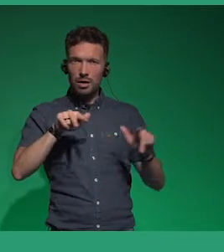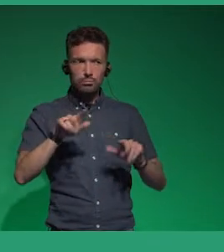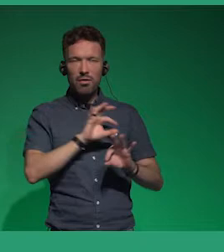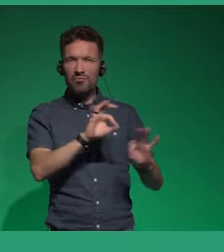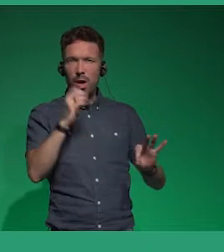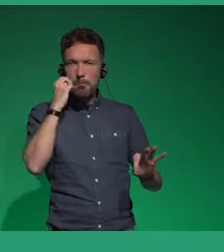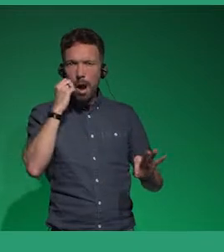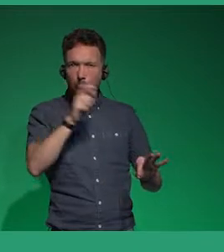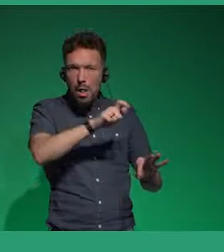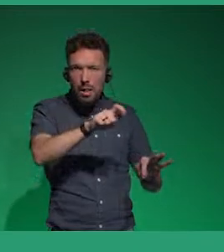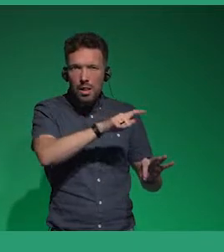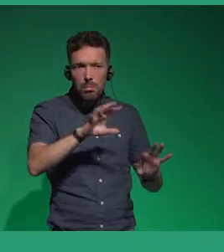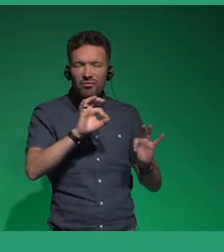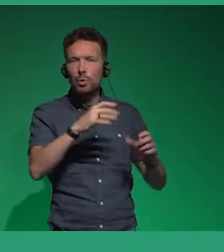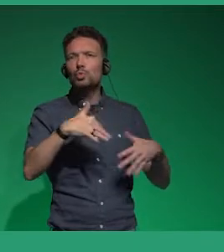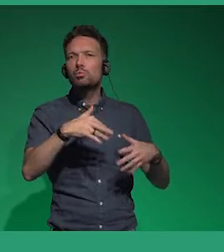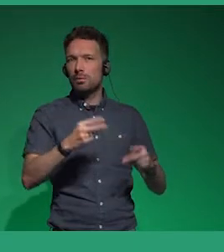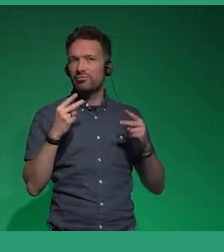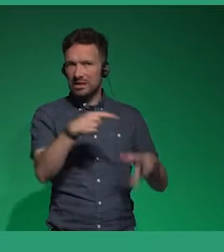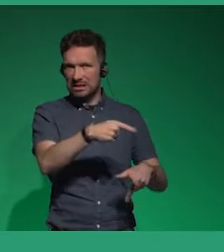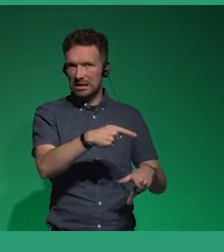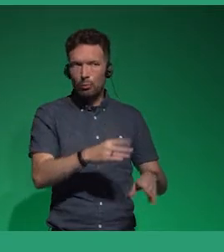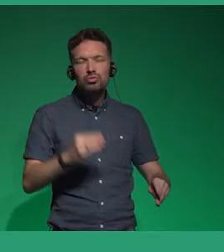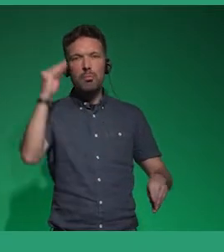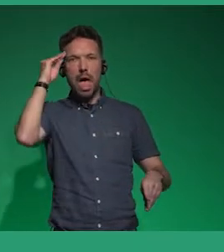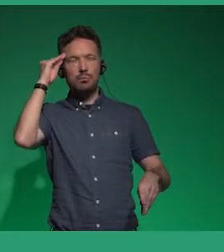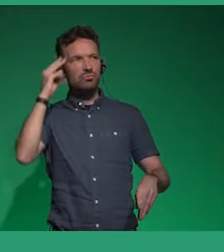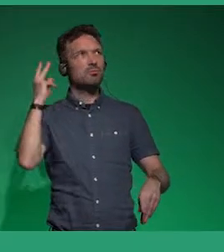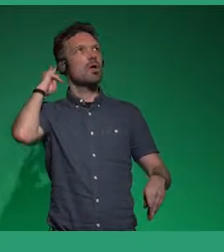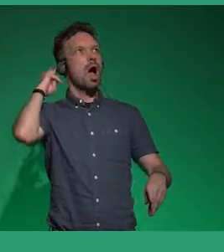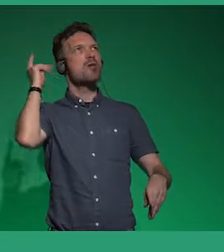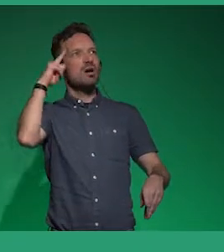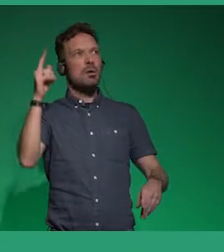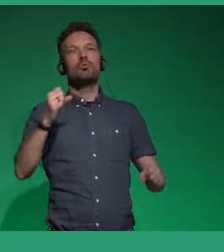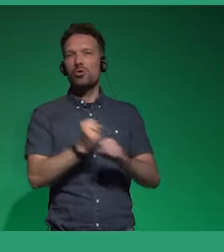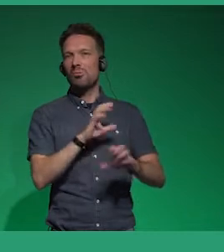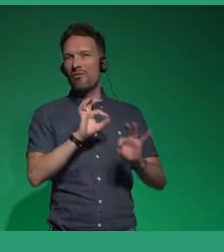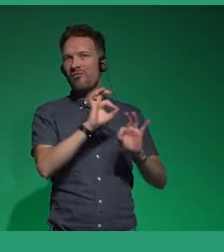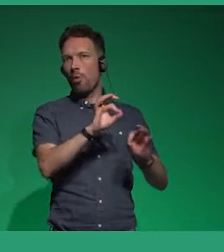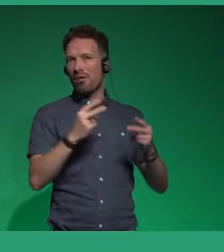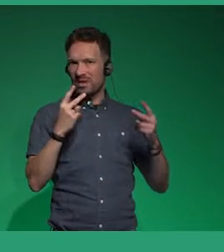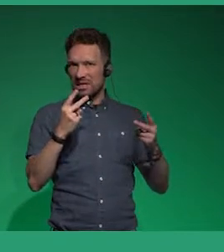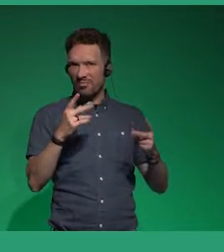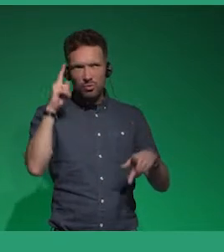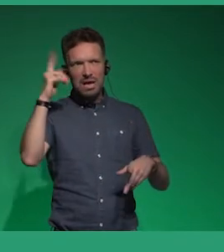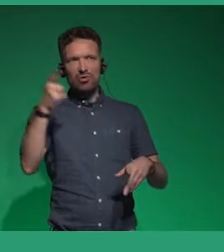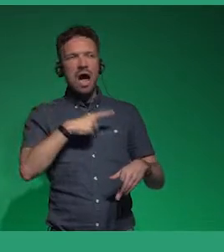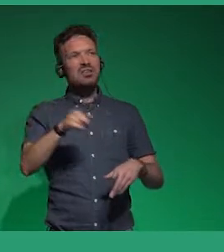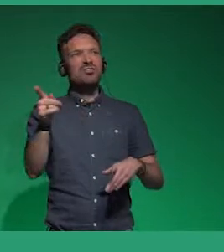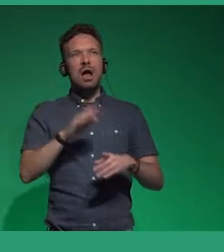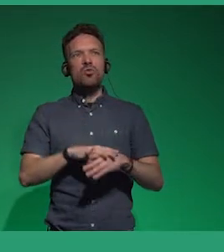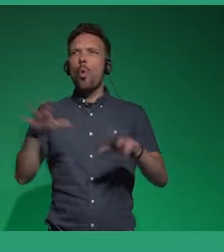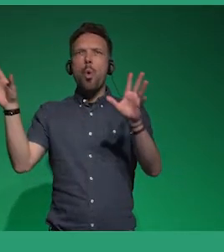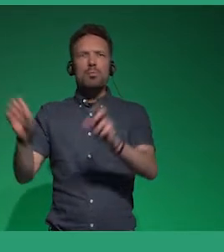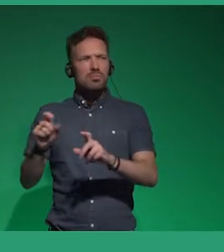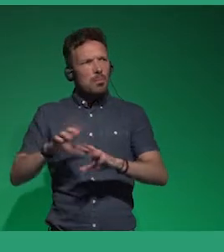it's important to keep this in mind when discussing alternatives and when discussing how to create a more